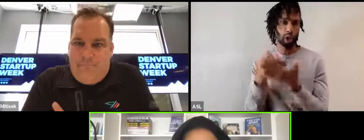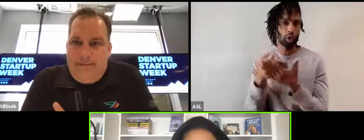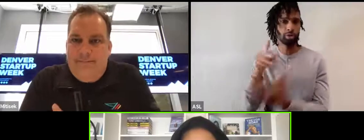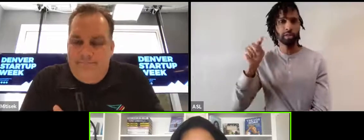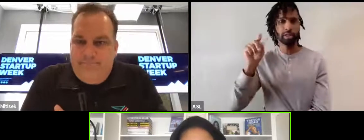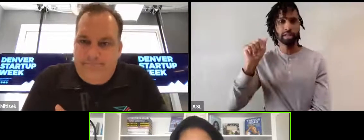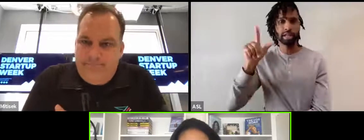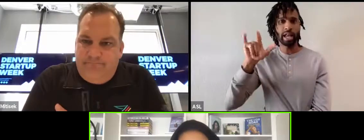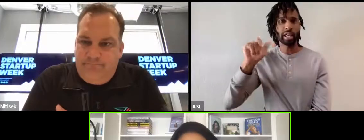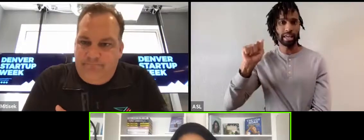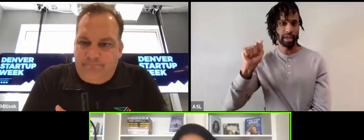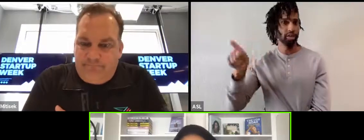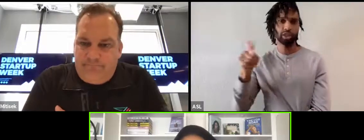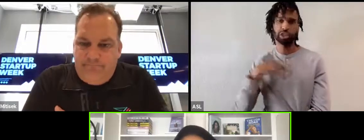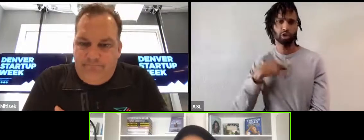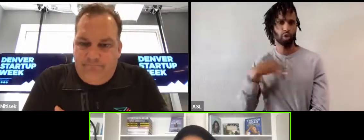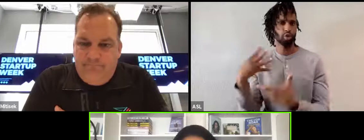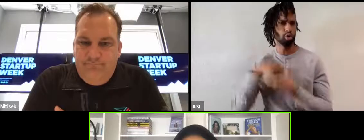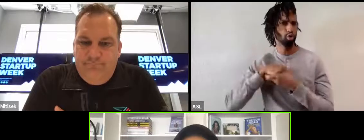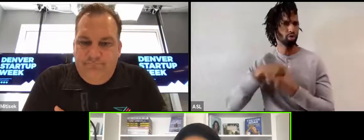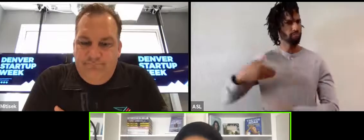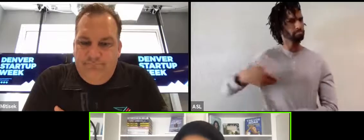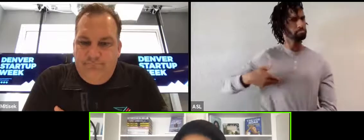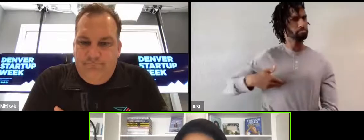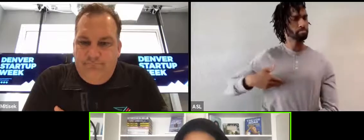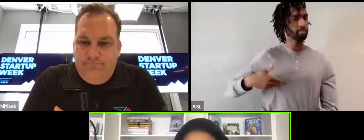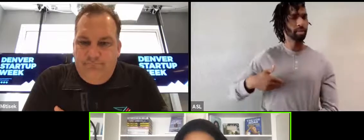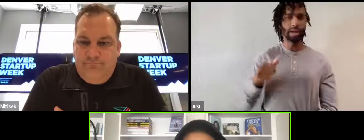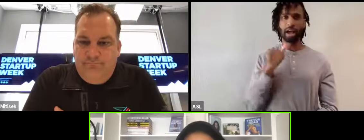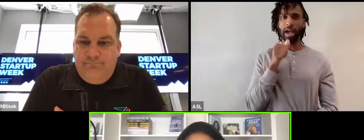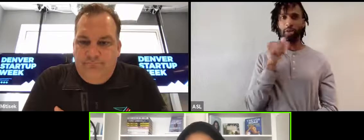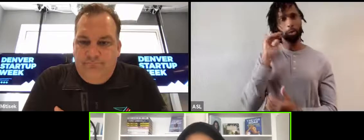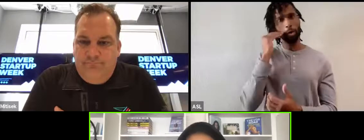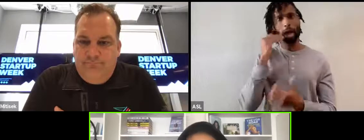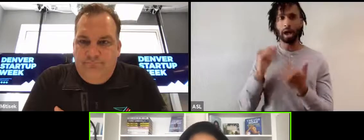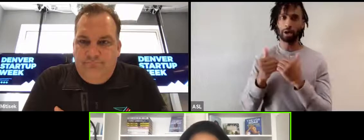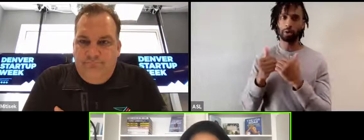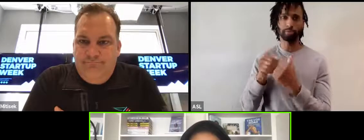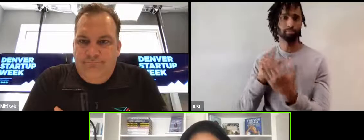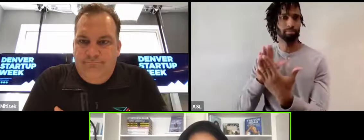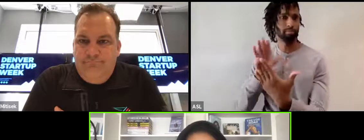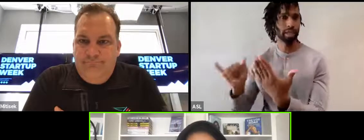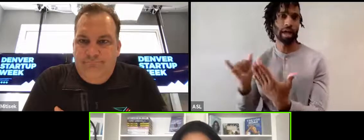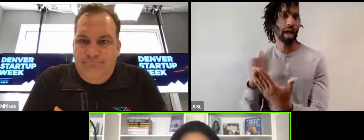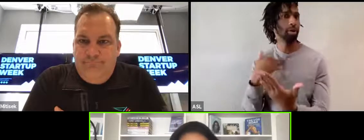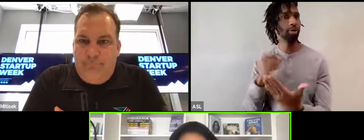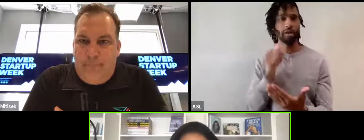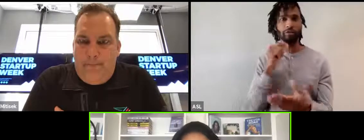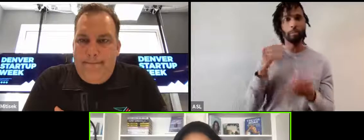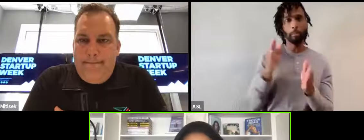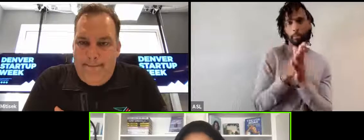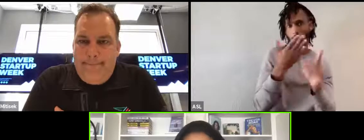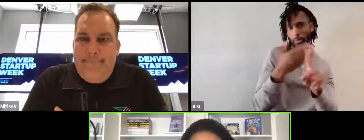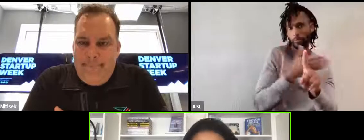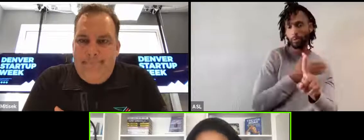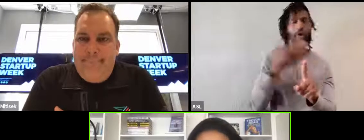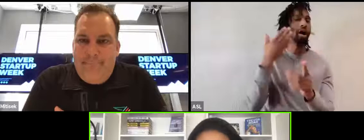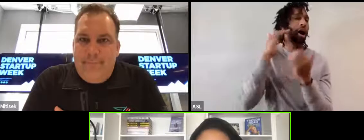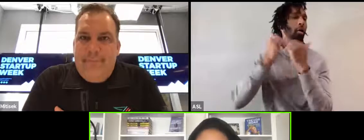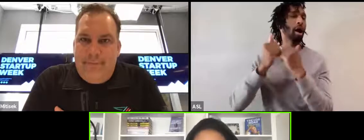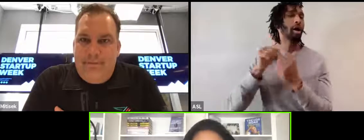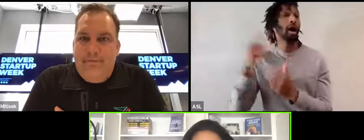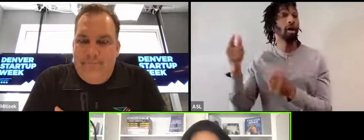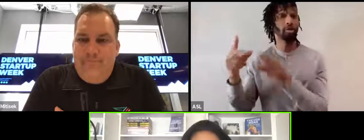just so intuitive, and I don't know any other way to do it. So I've never had a book before, so I don't know how else, you know, other